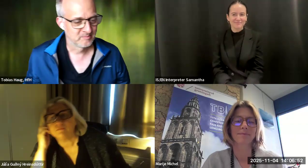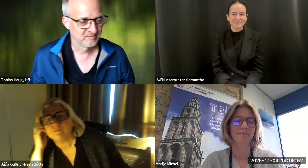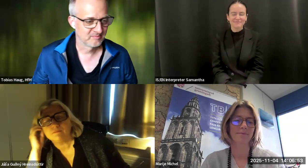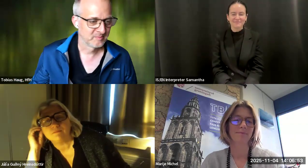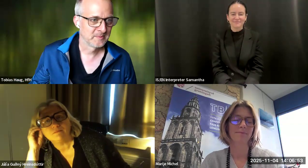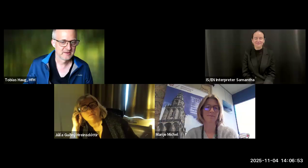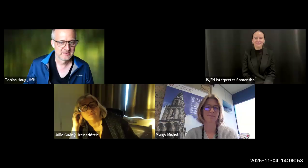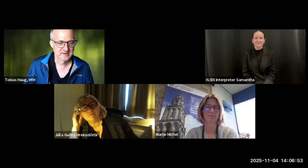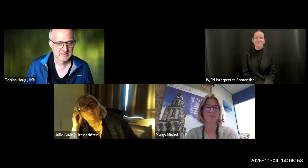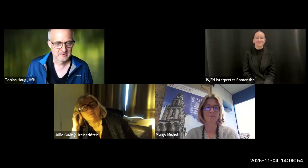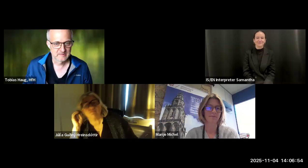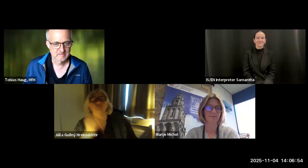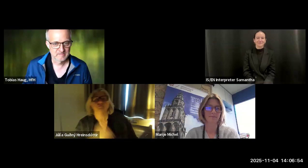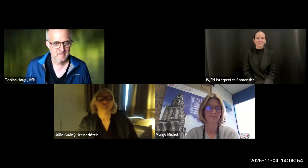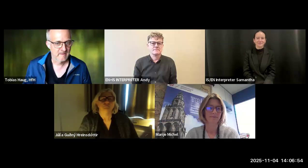is yours.